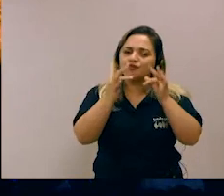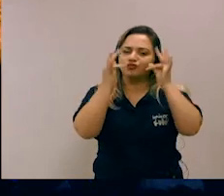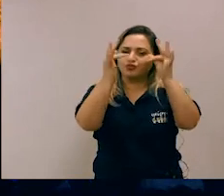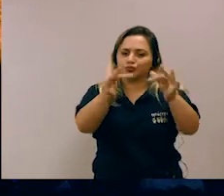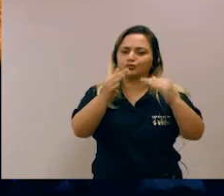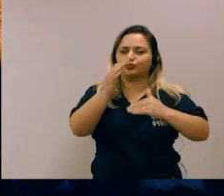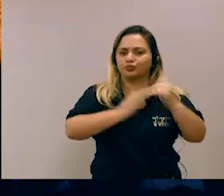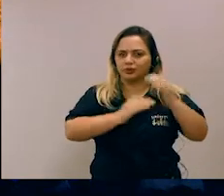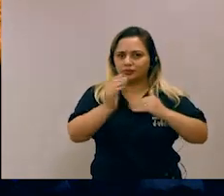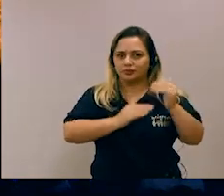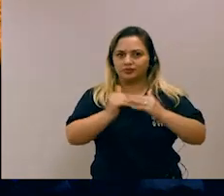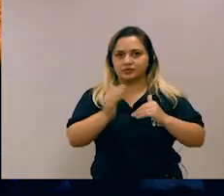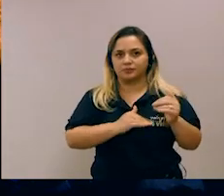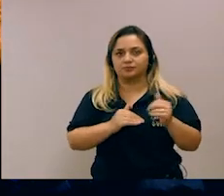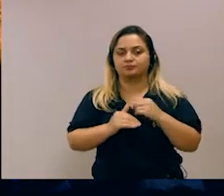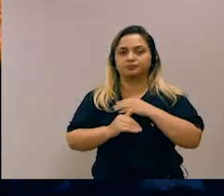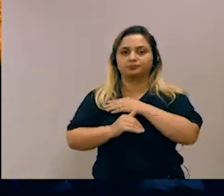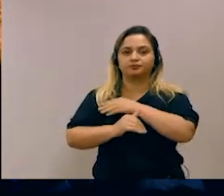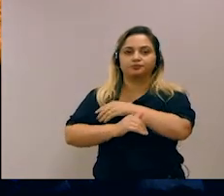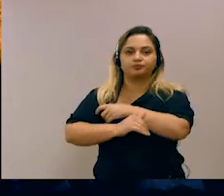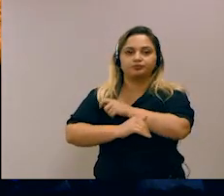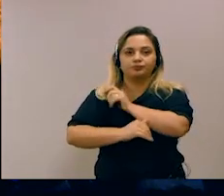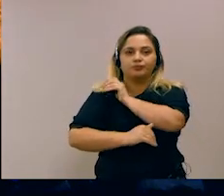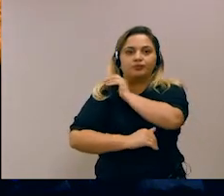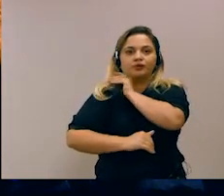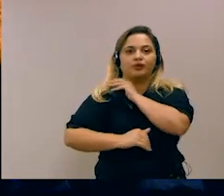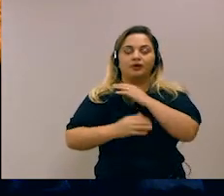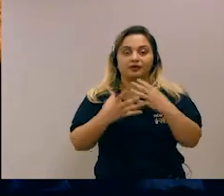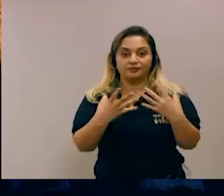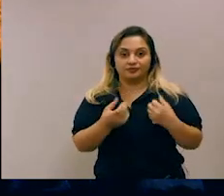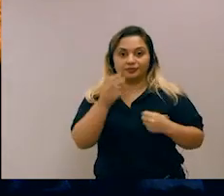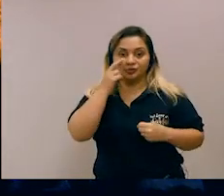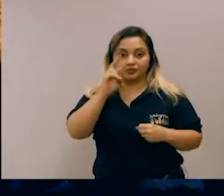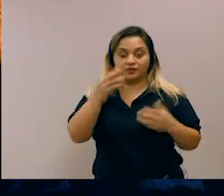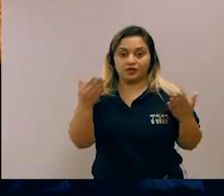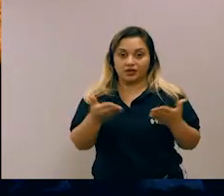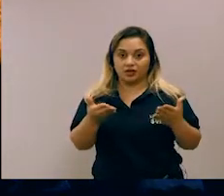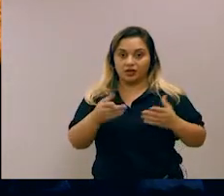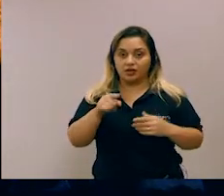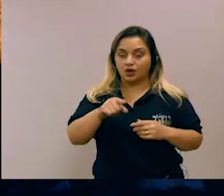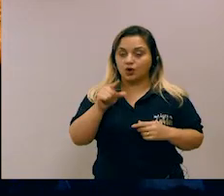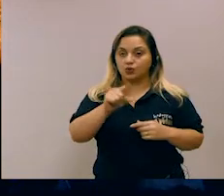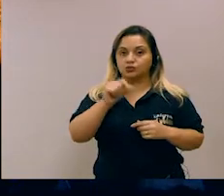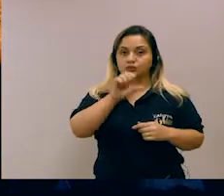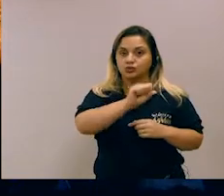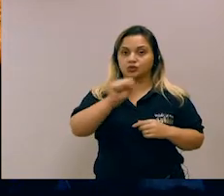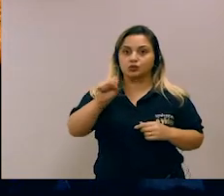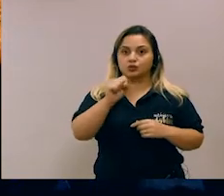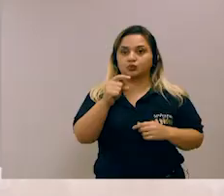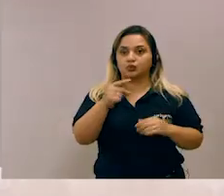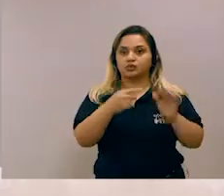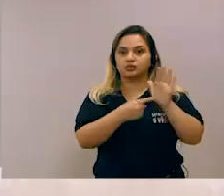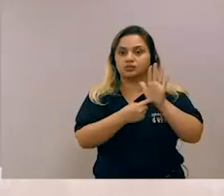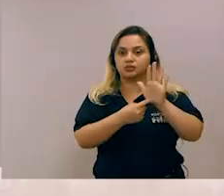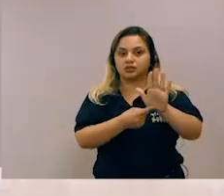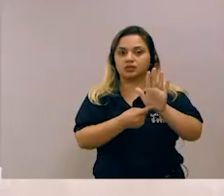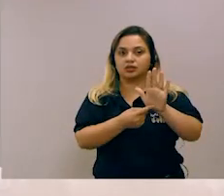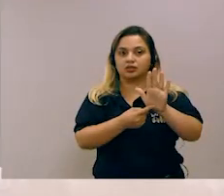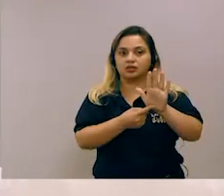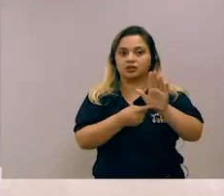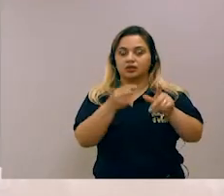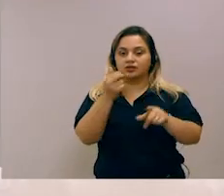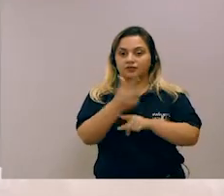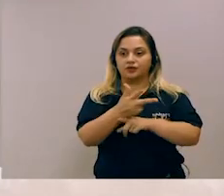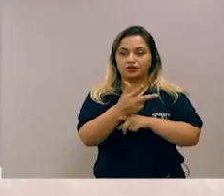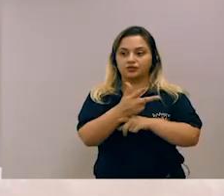Let's have a look, few seconds of how it looked like. So we worked with the Minister of Education and we got access to a lot of